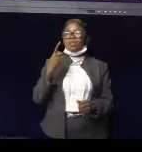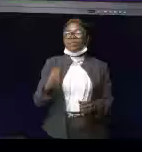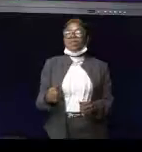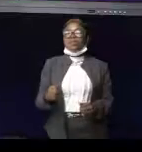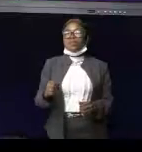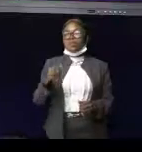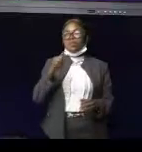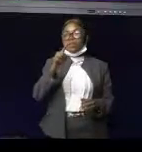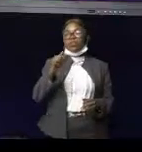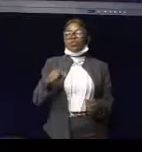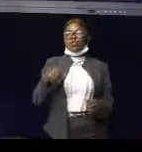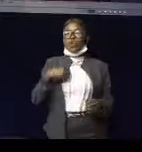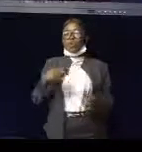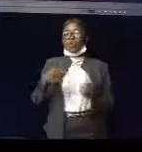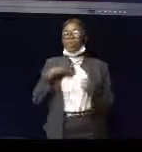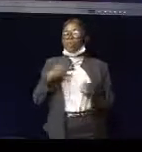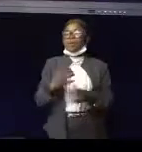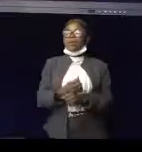been just. All right.